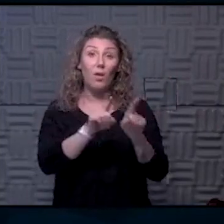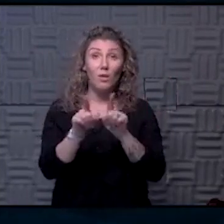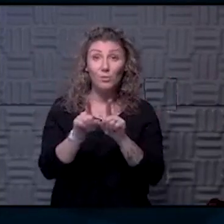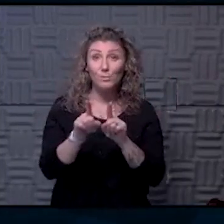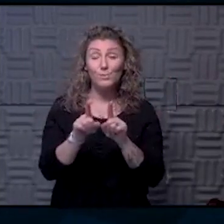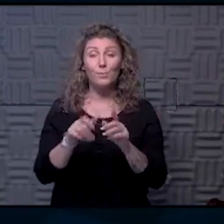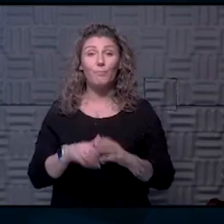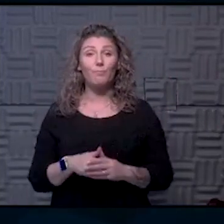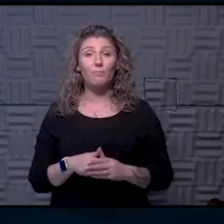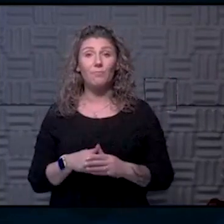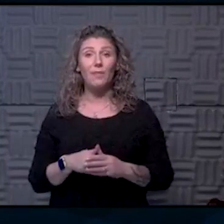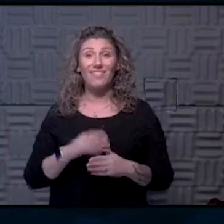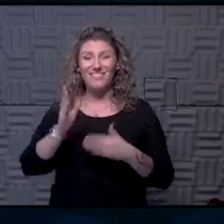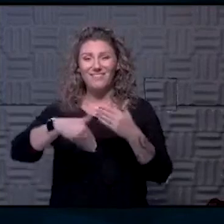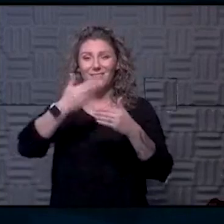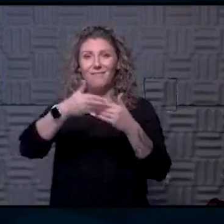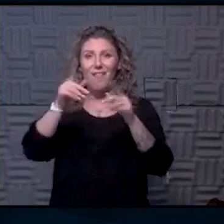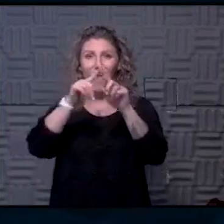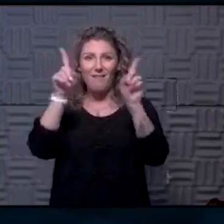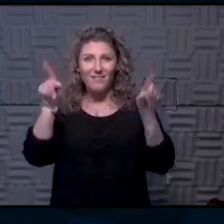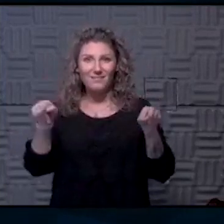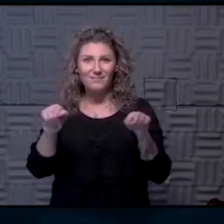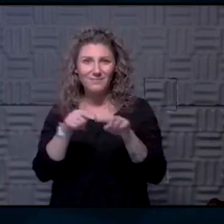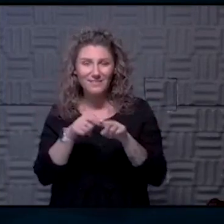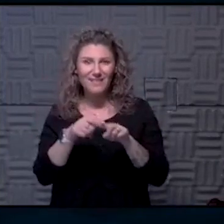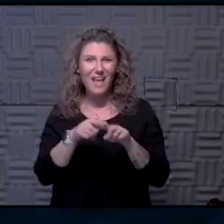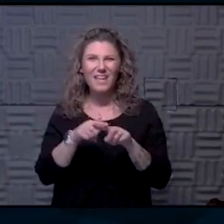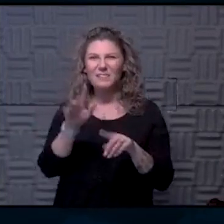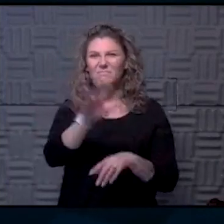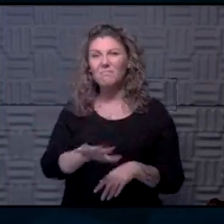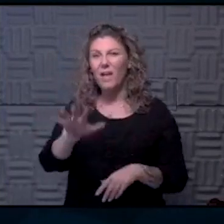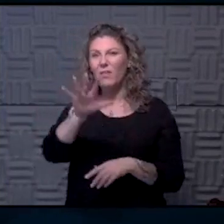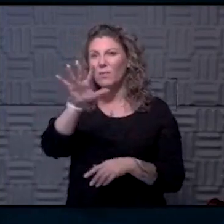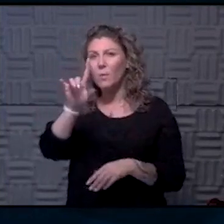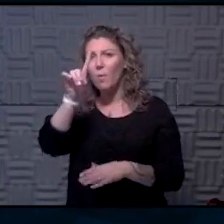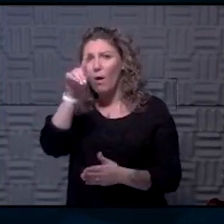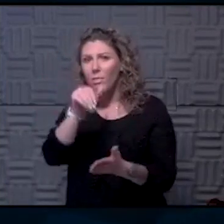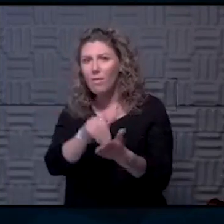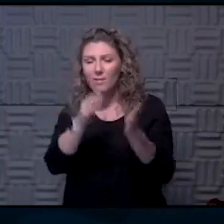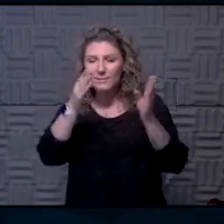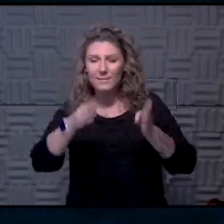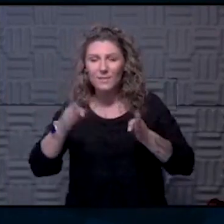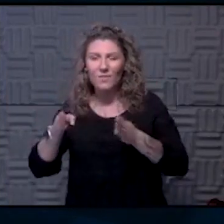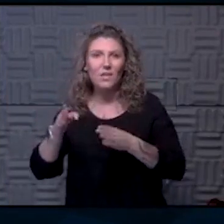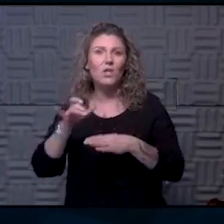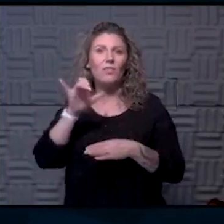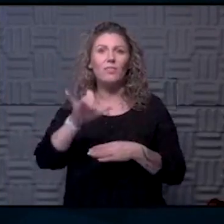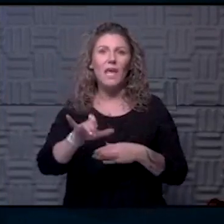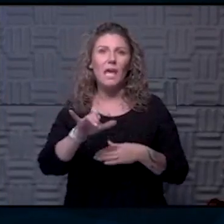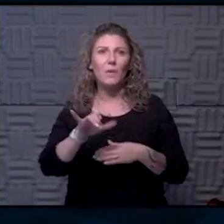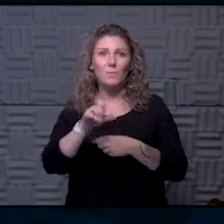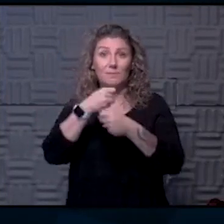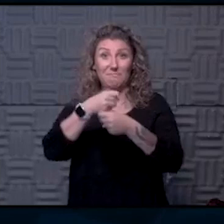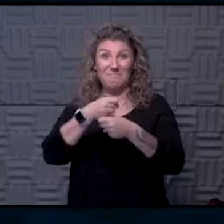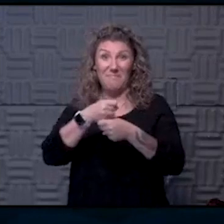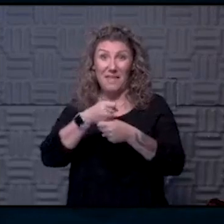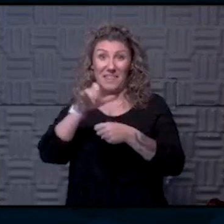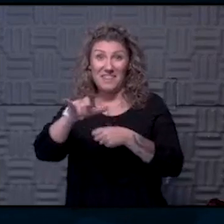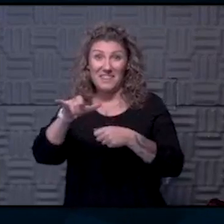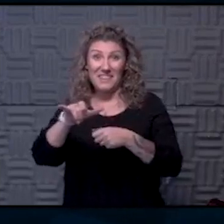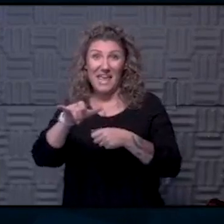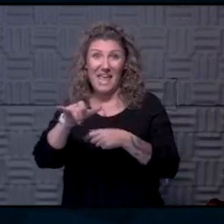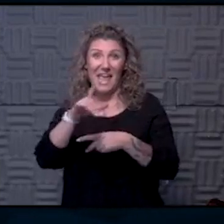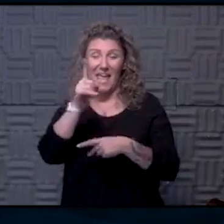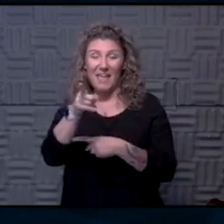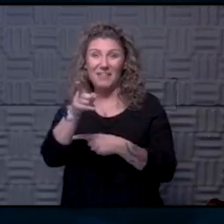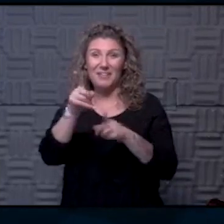my next slide will say about 51,000 individuals. That was when I made the presentation here. I